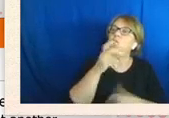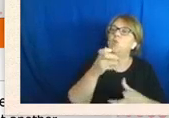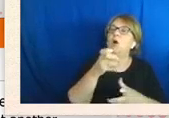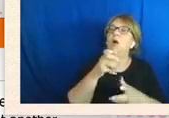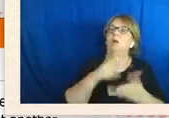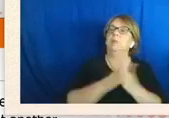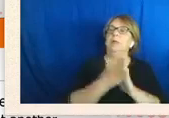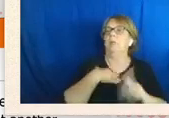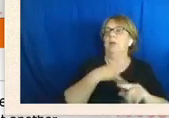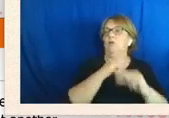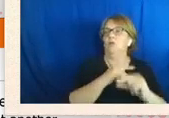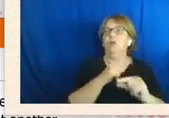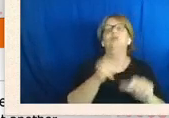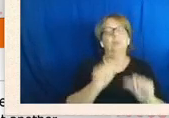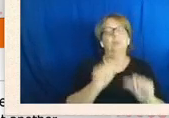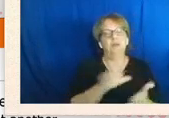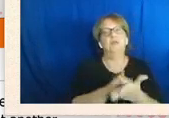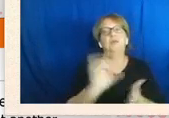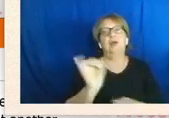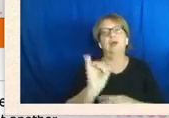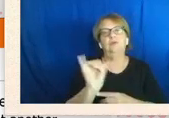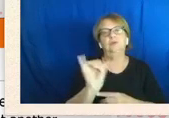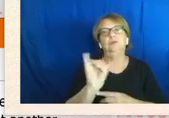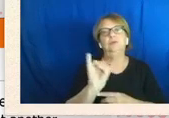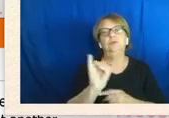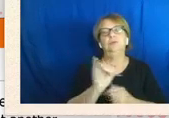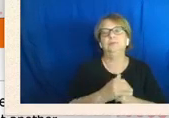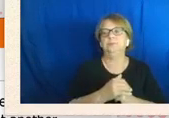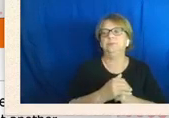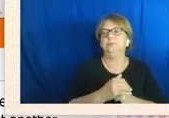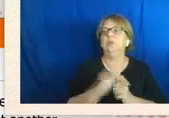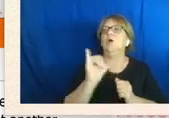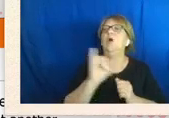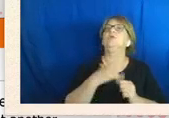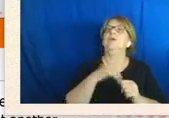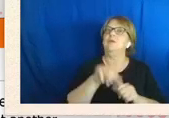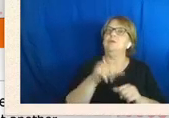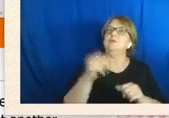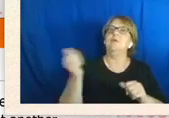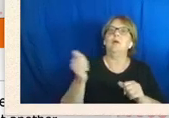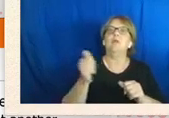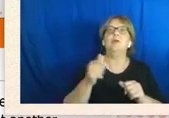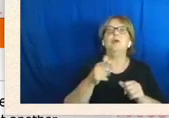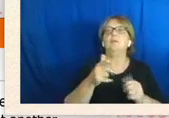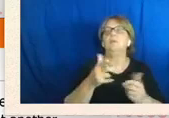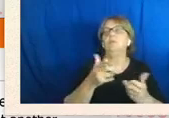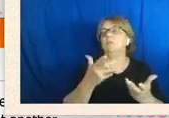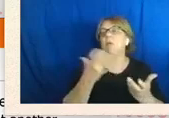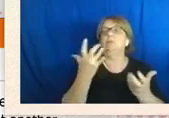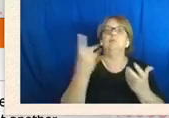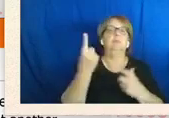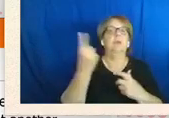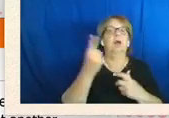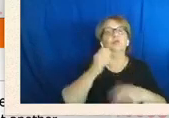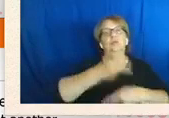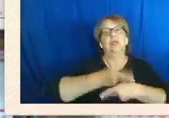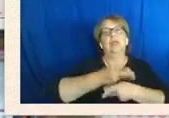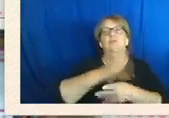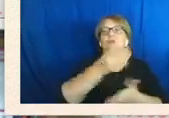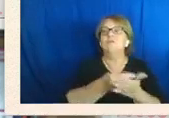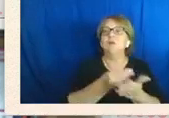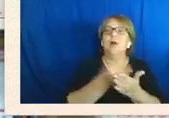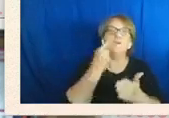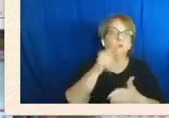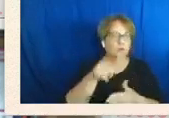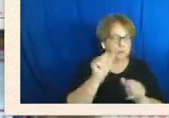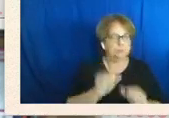do that as well. So and they also have one where you want someone just to handle your finances for you. That's another way you can do it. So that's